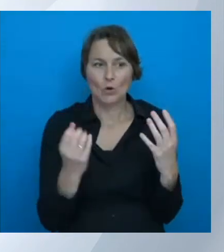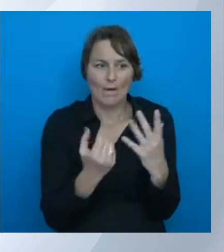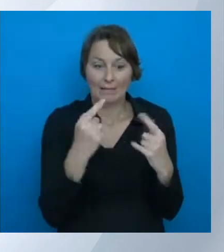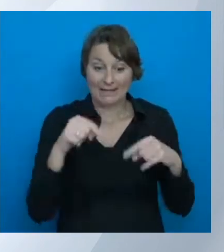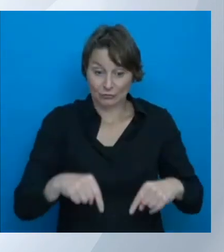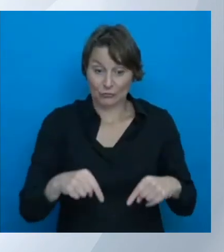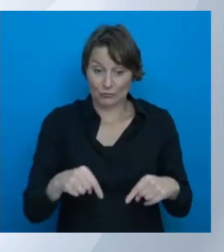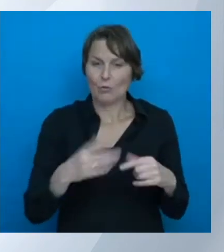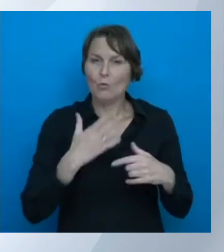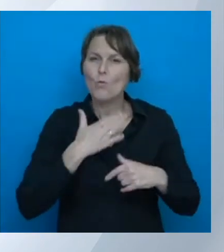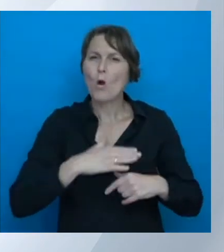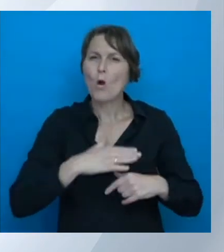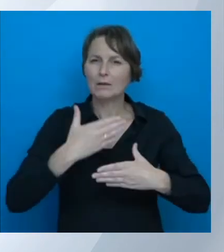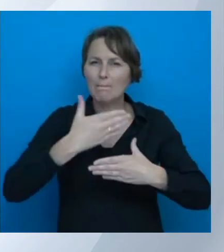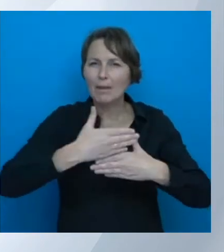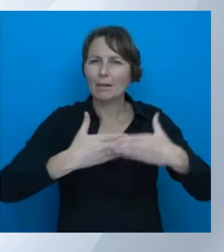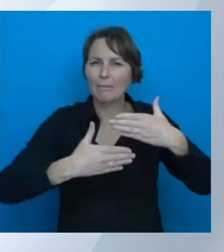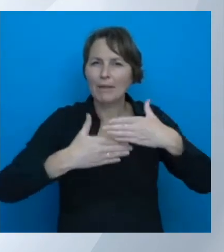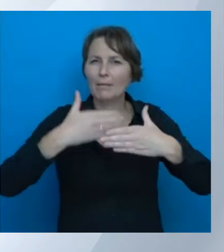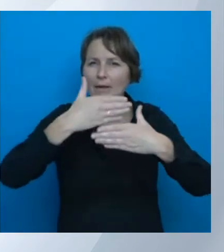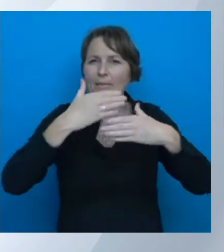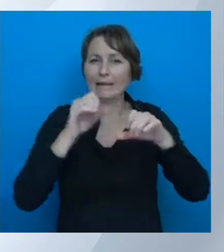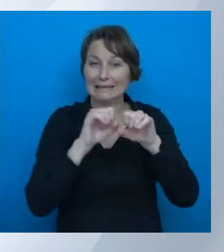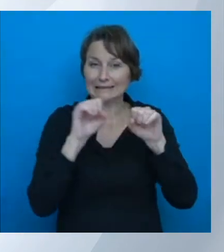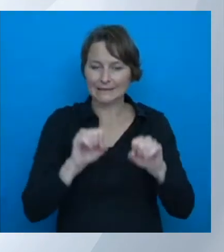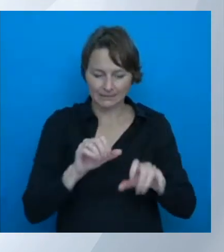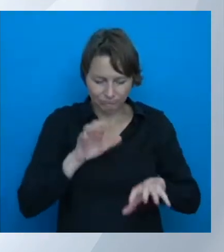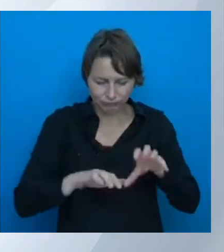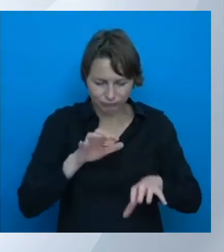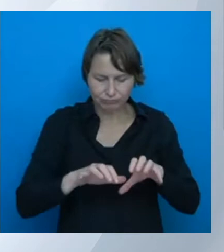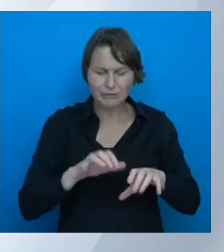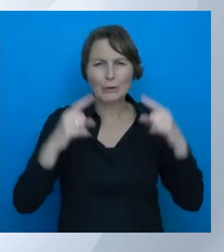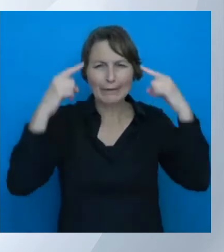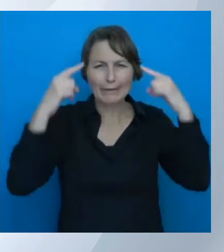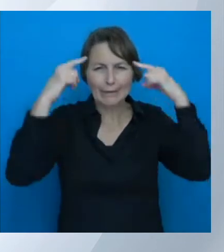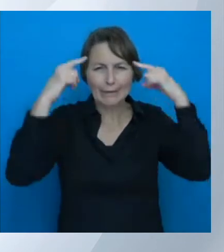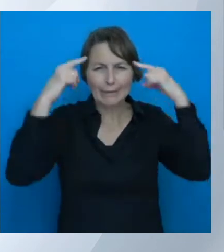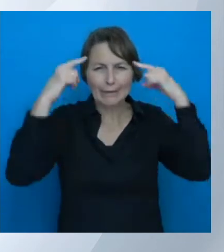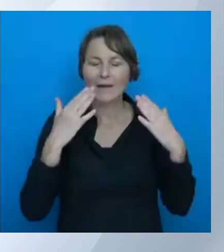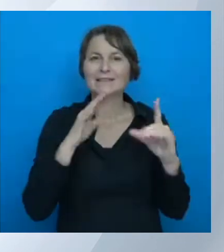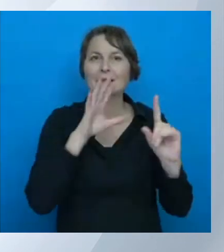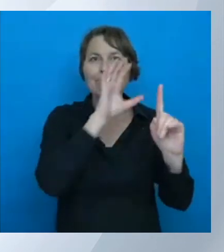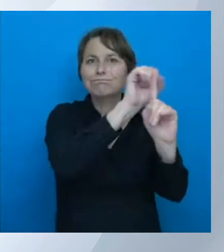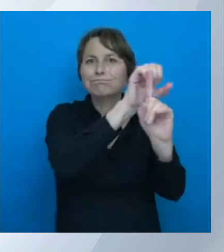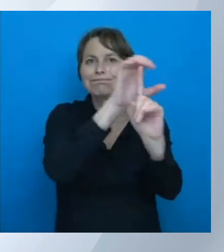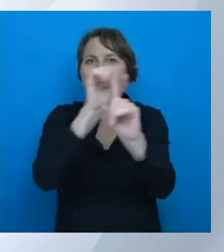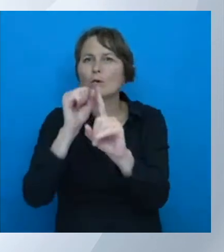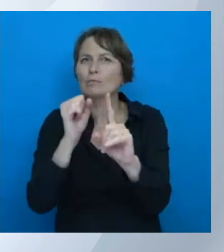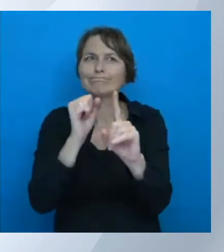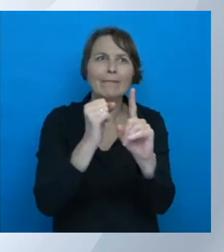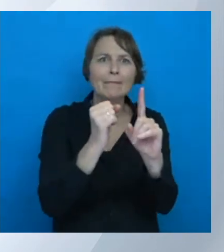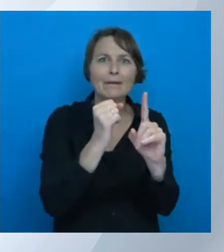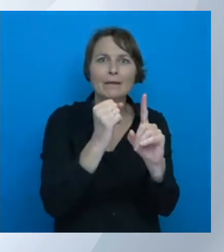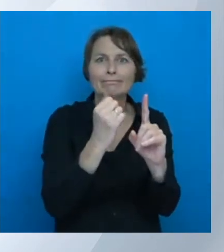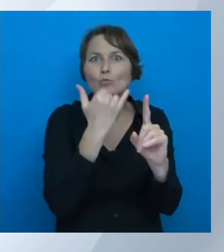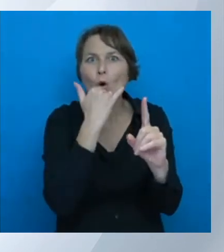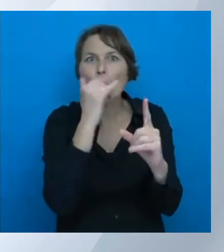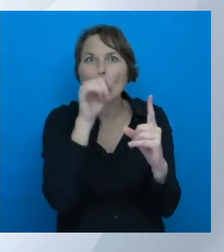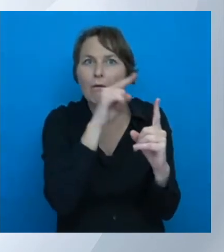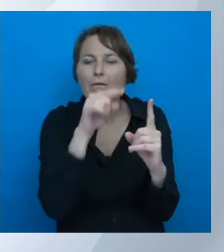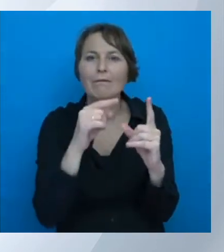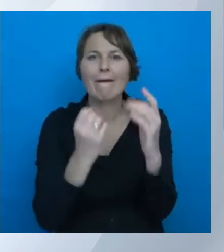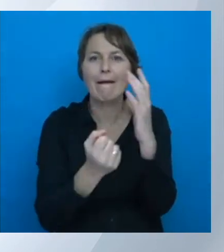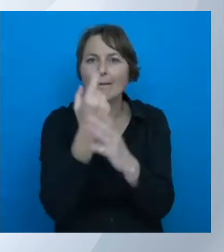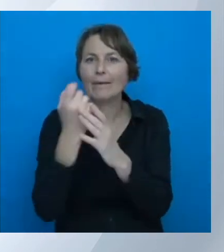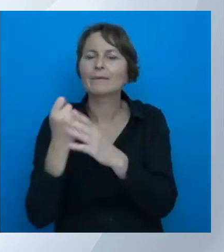systems, distributed tracing and diagnostic is very important. I have also specified before that wherever it is possible,